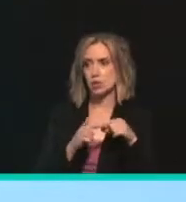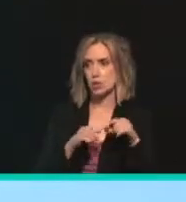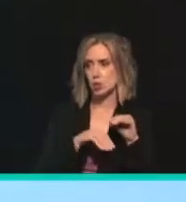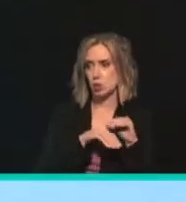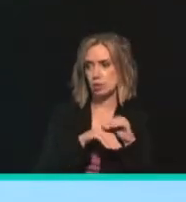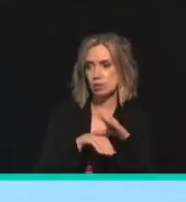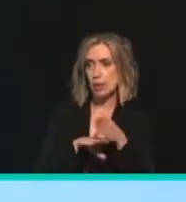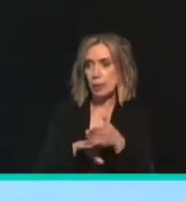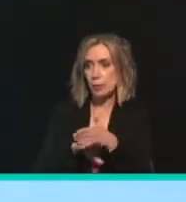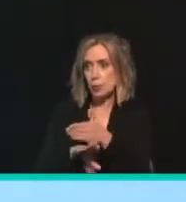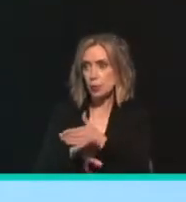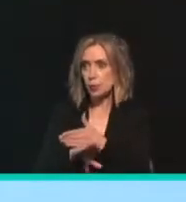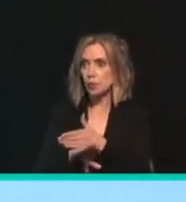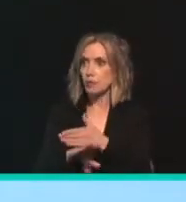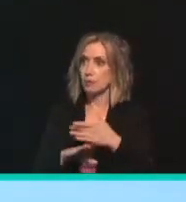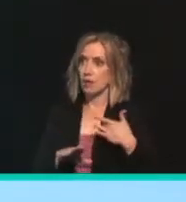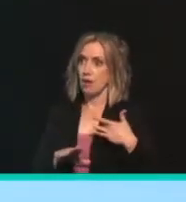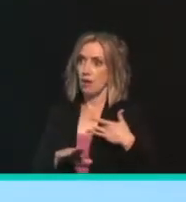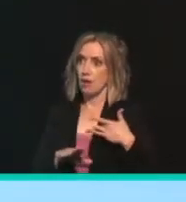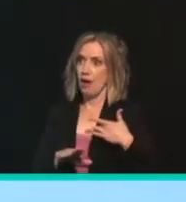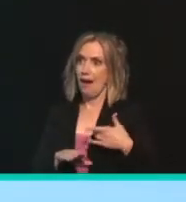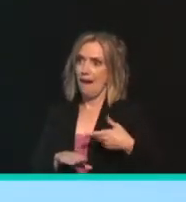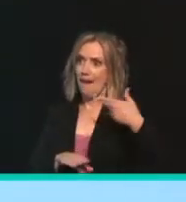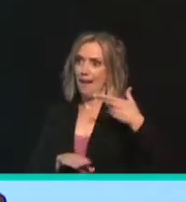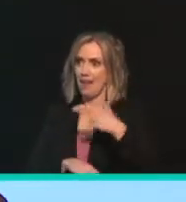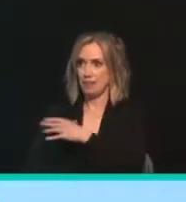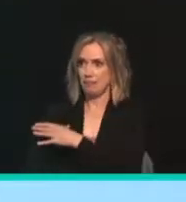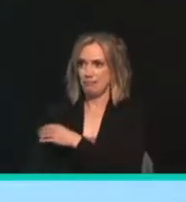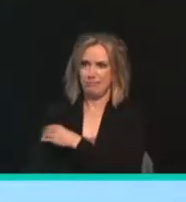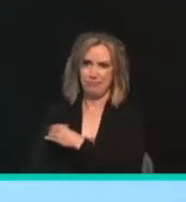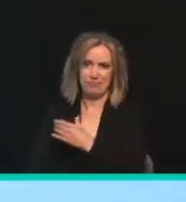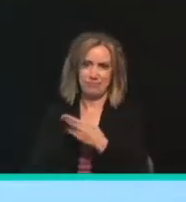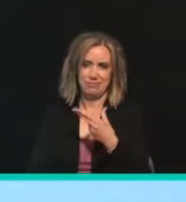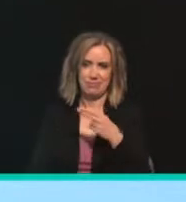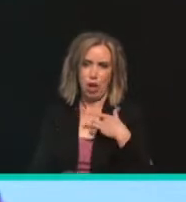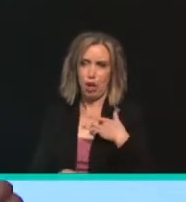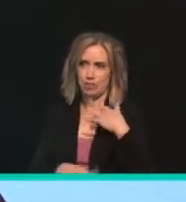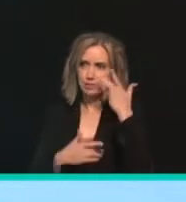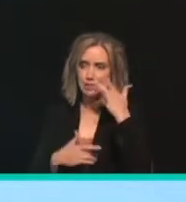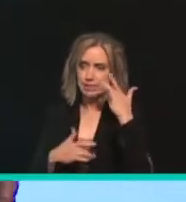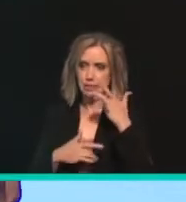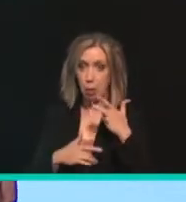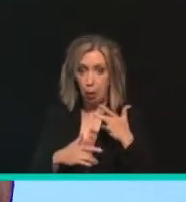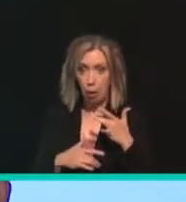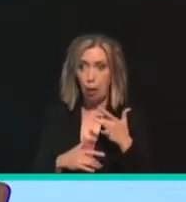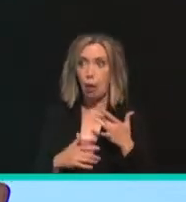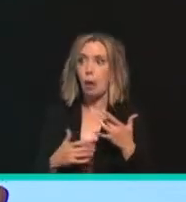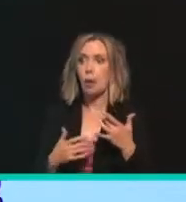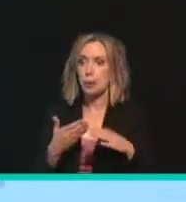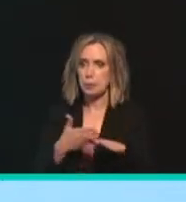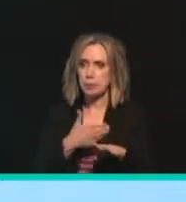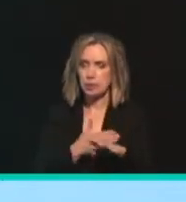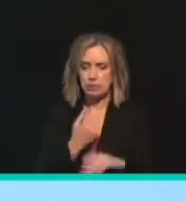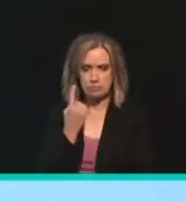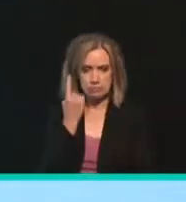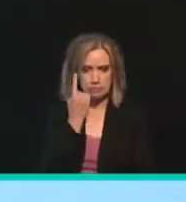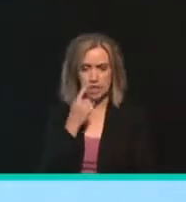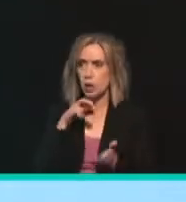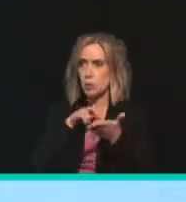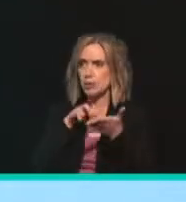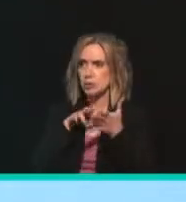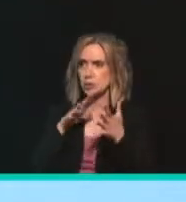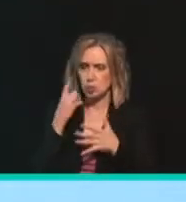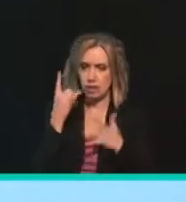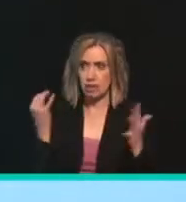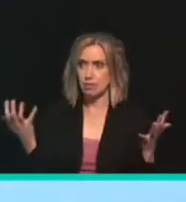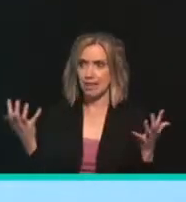hypertension, also leads to improvement in cognitive function. And then the researchers wondered, what if we